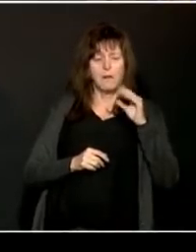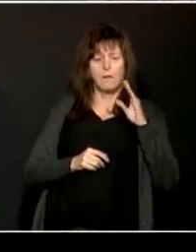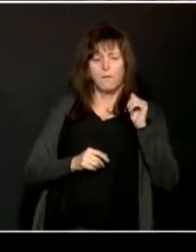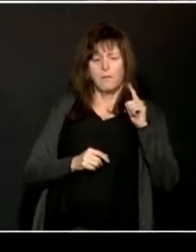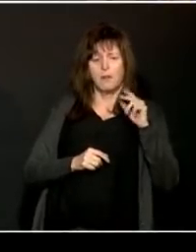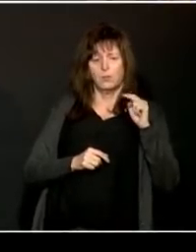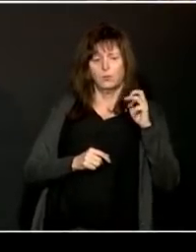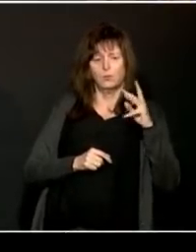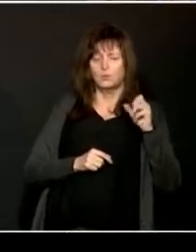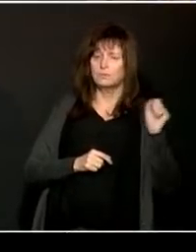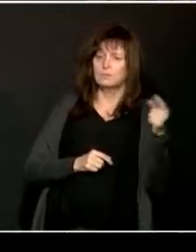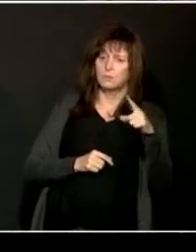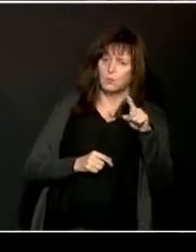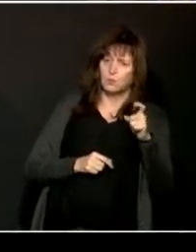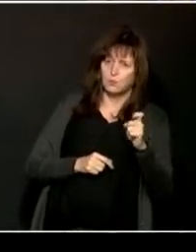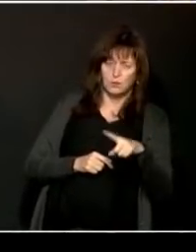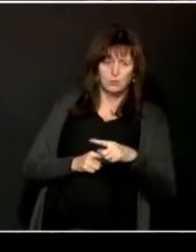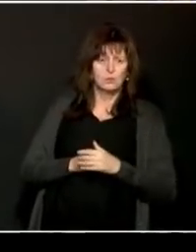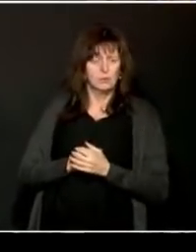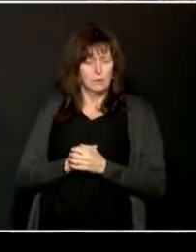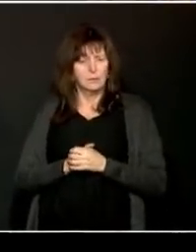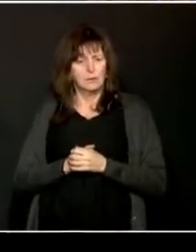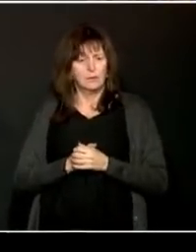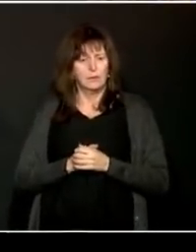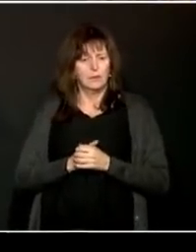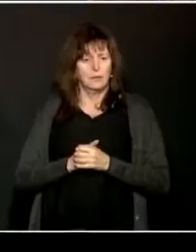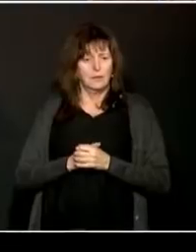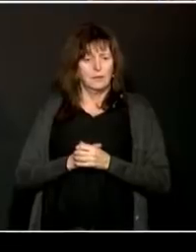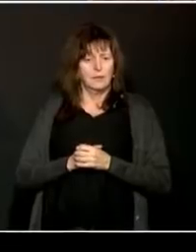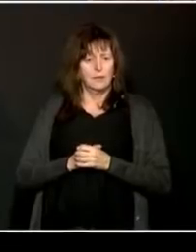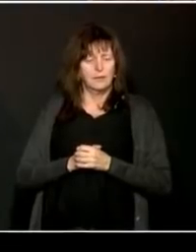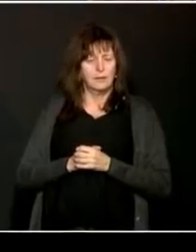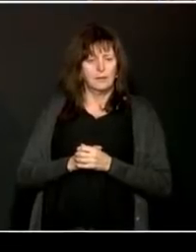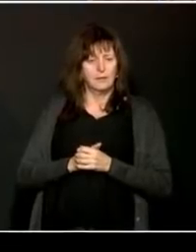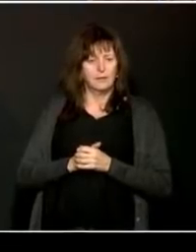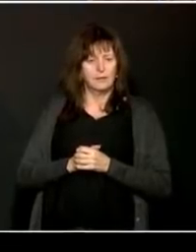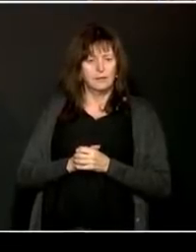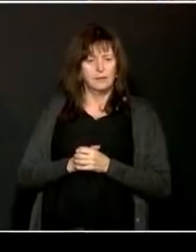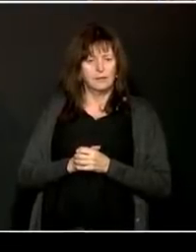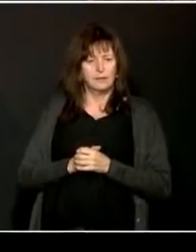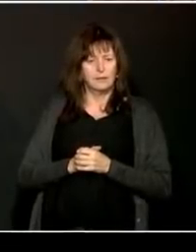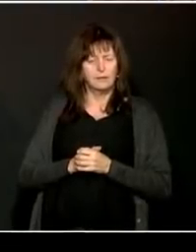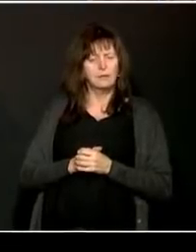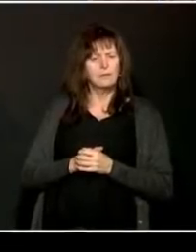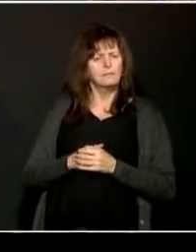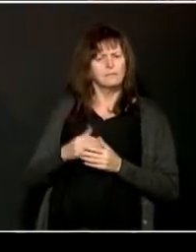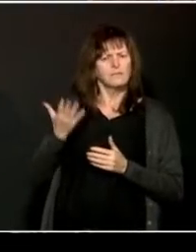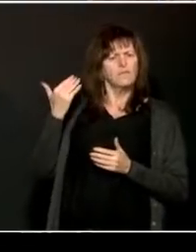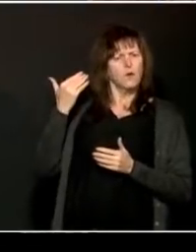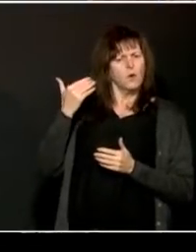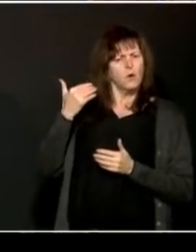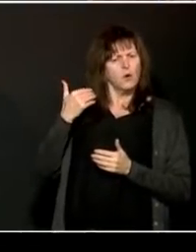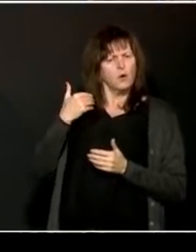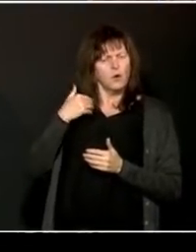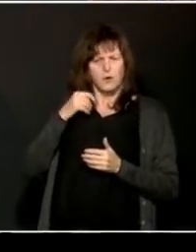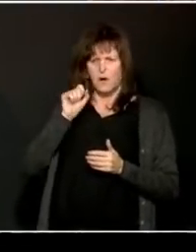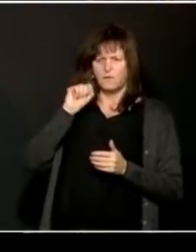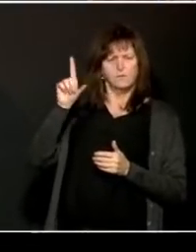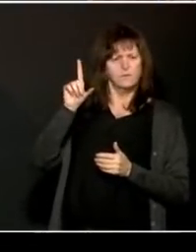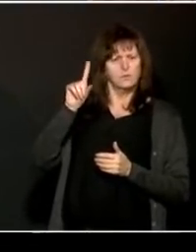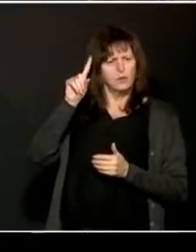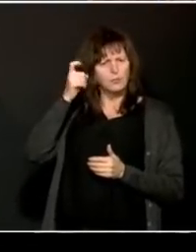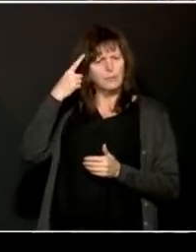question. We asked the Premier earlier on when pharmacies, many of which we've been hearing are without vaccine supply,